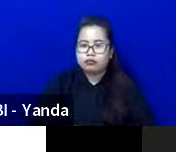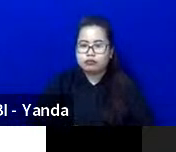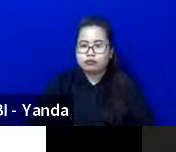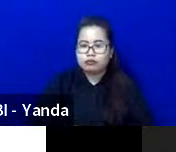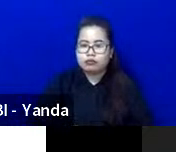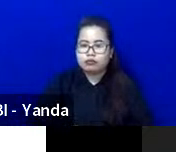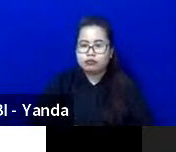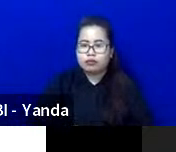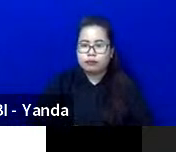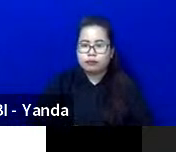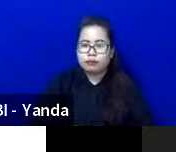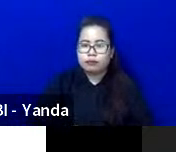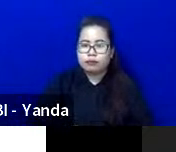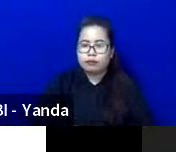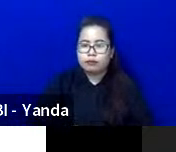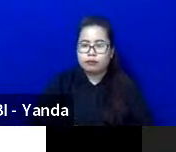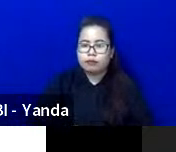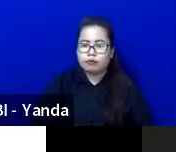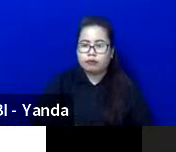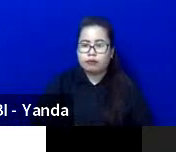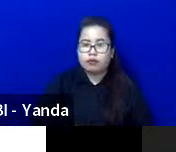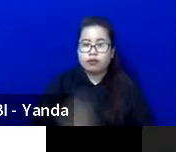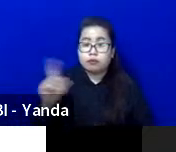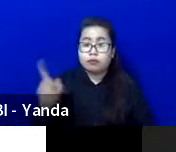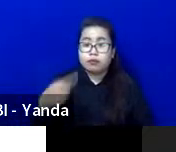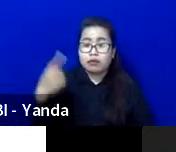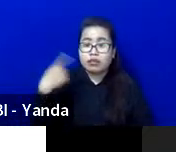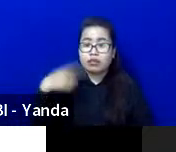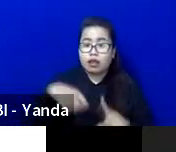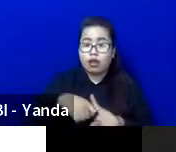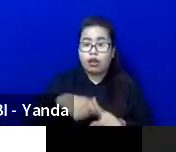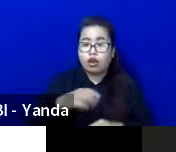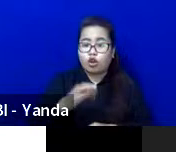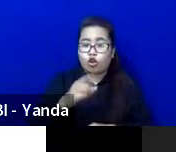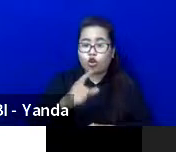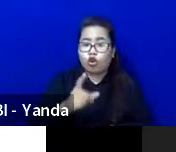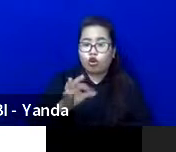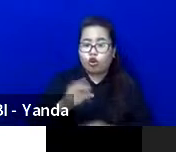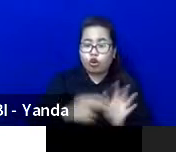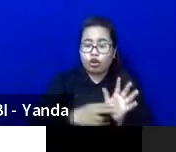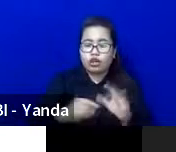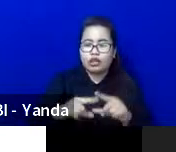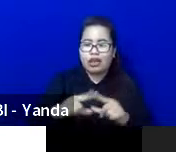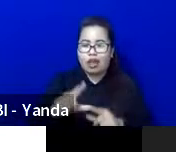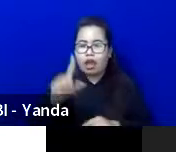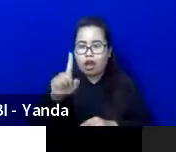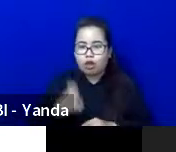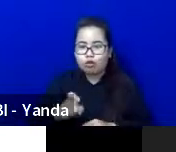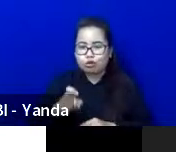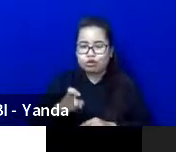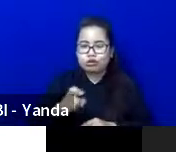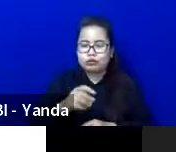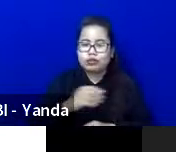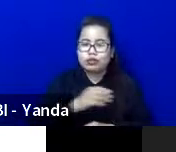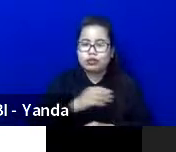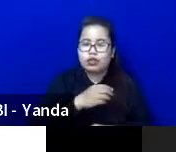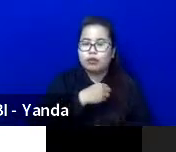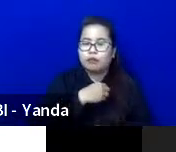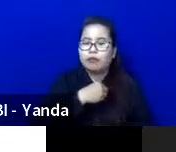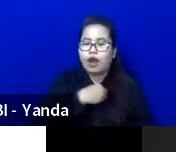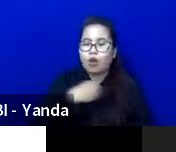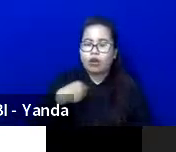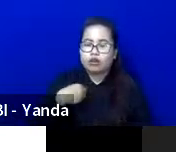take care of prisoners, forced laborers, and anyone who